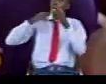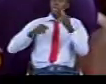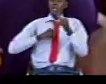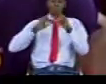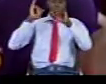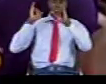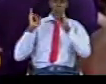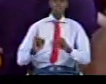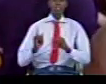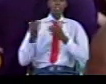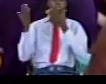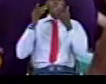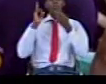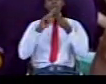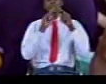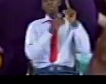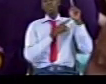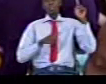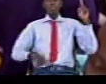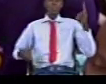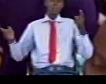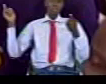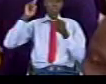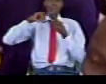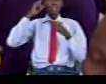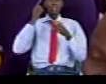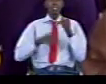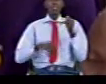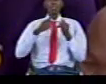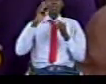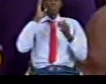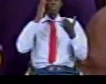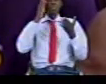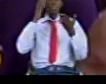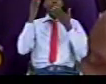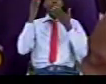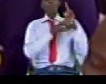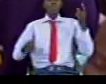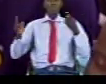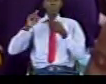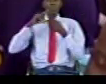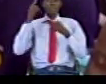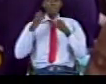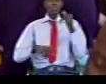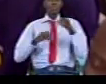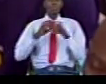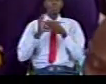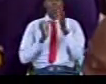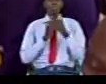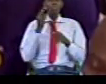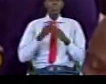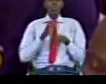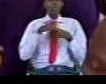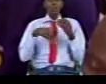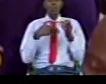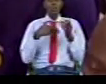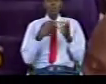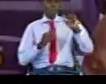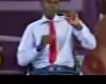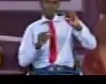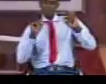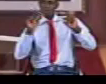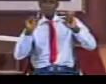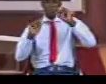end. Somebody there, you'll serve him to the end. All these little things that are happening, they are nothing to